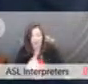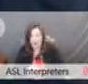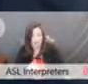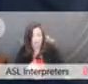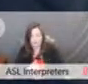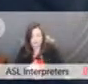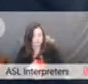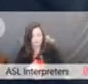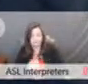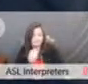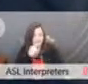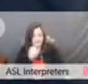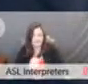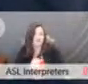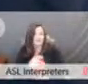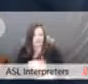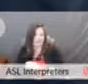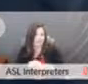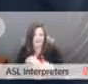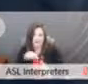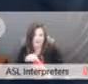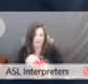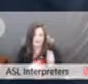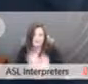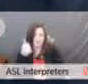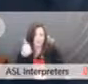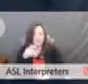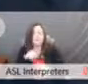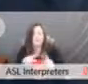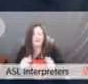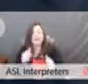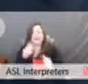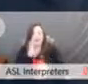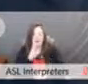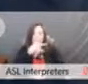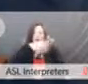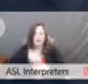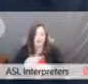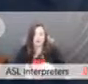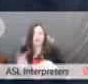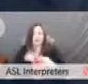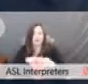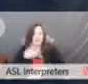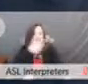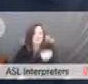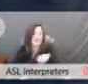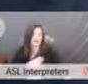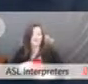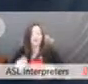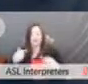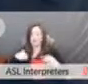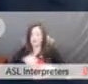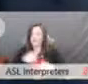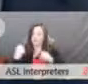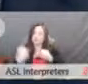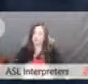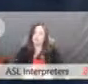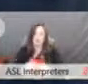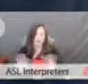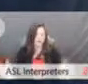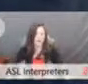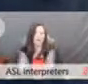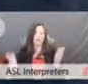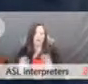key. So anything we can do to increase vaccination uptake, we strongly encourage. And I think that will